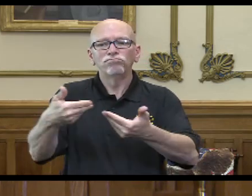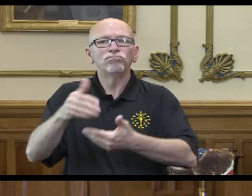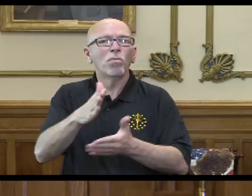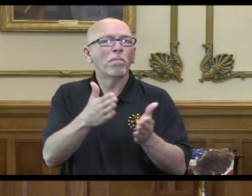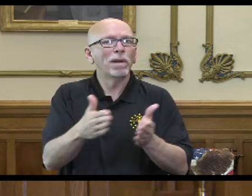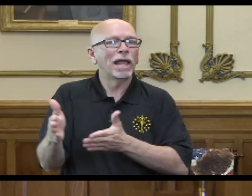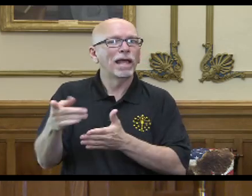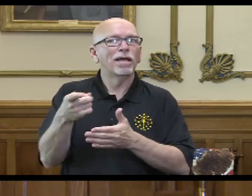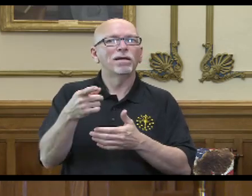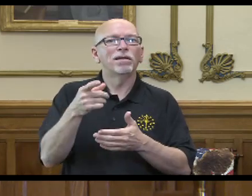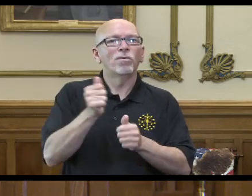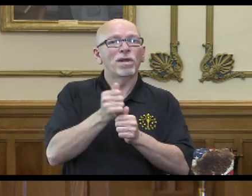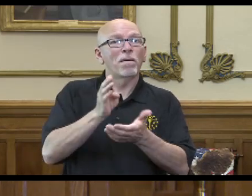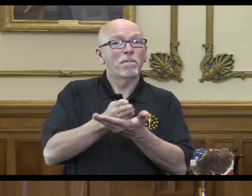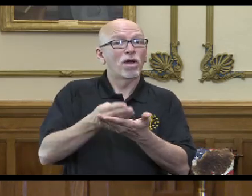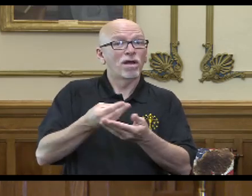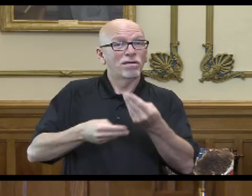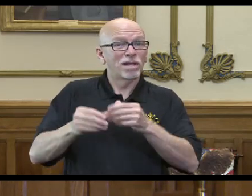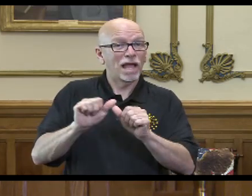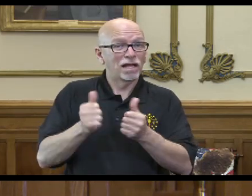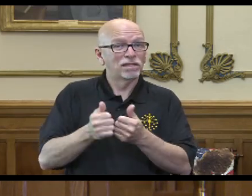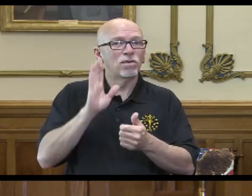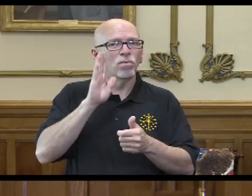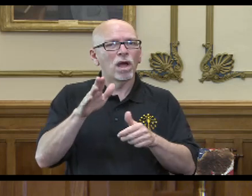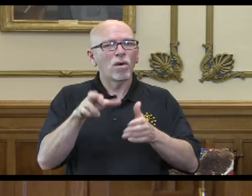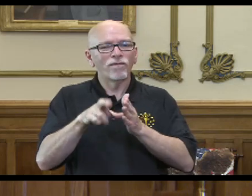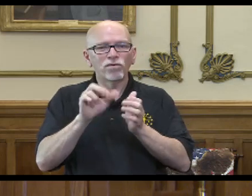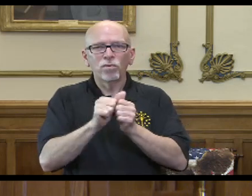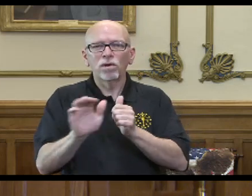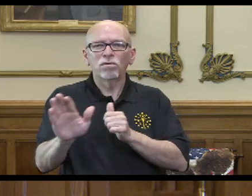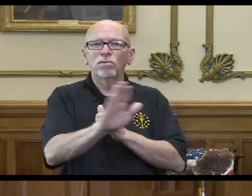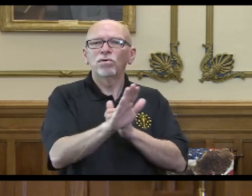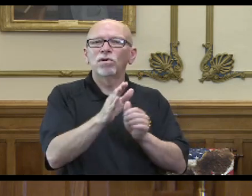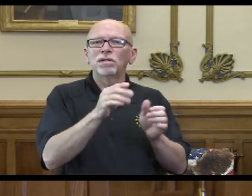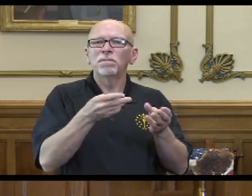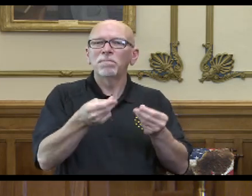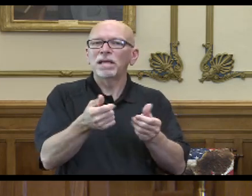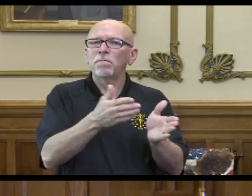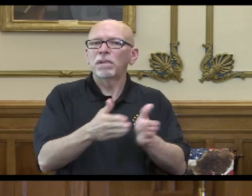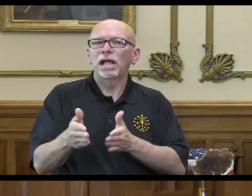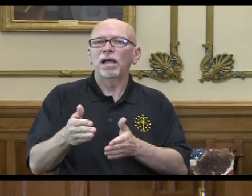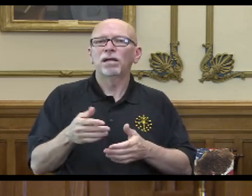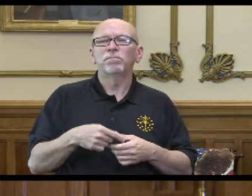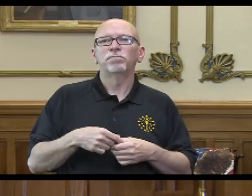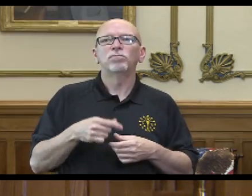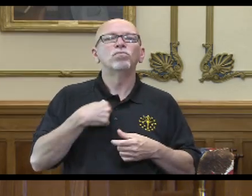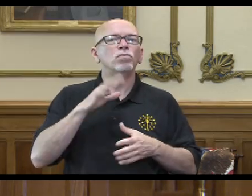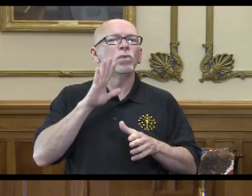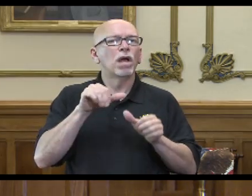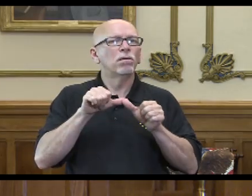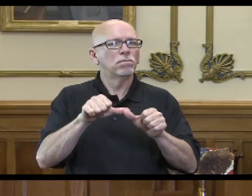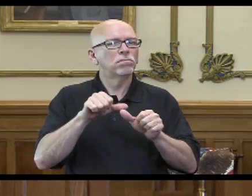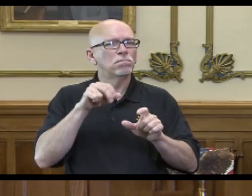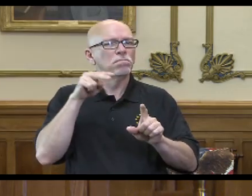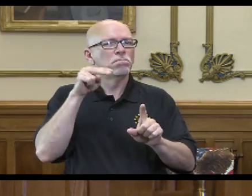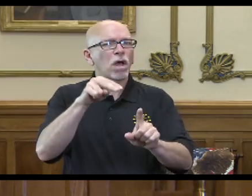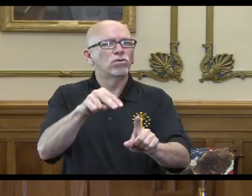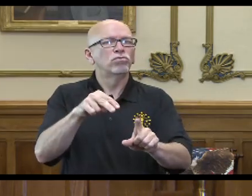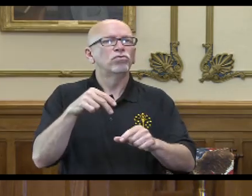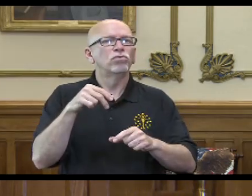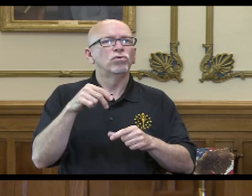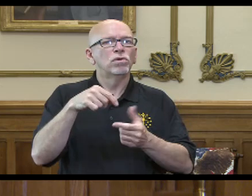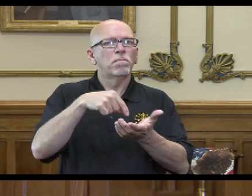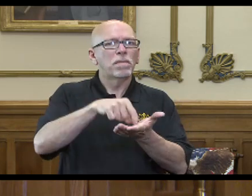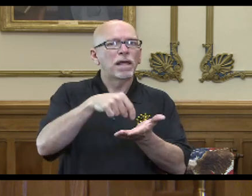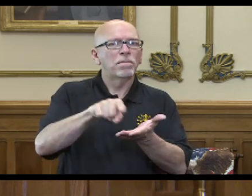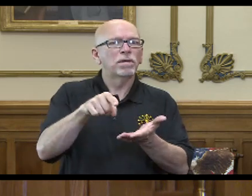budget agency, along with those agencies, will be reviewing those spending plans. We will obviously be monitoring the